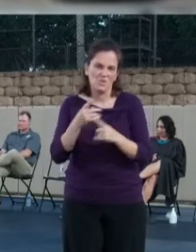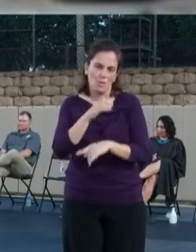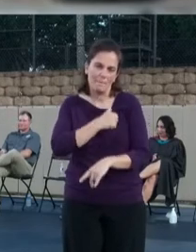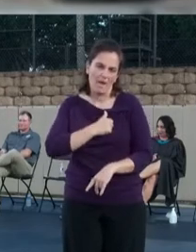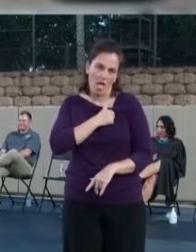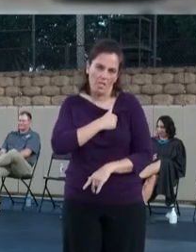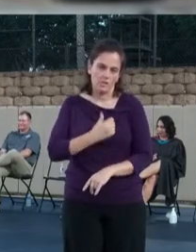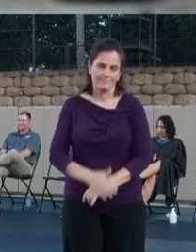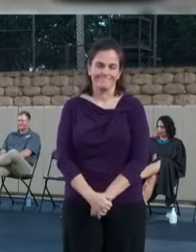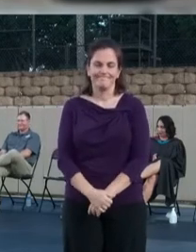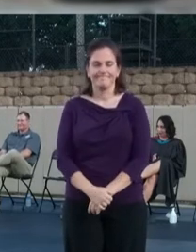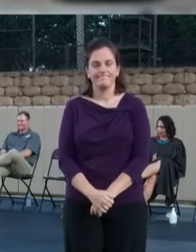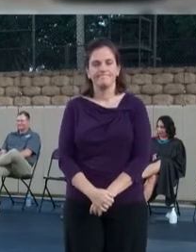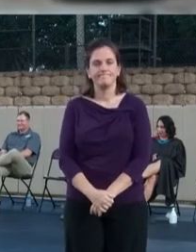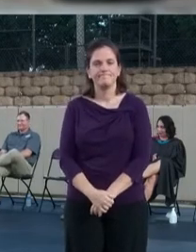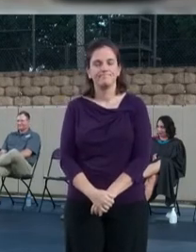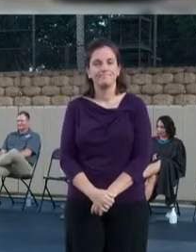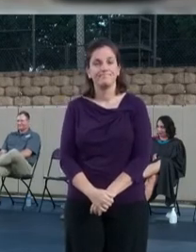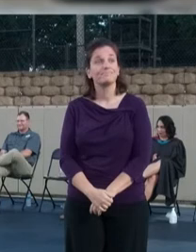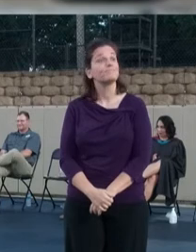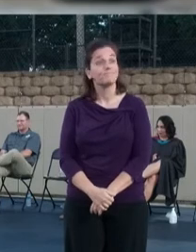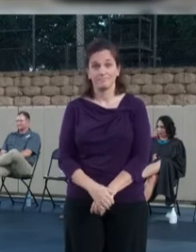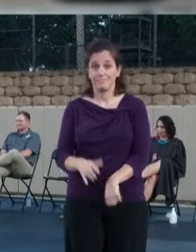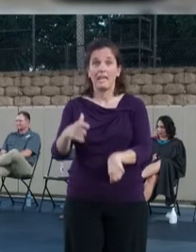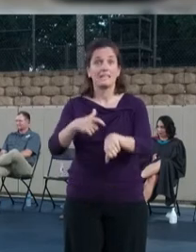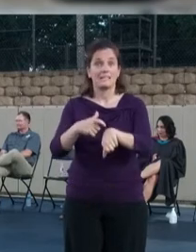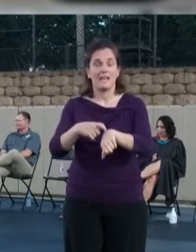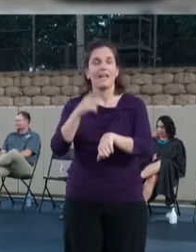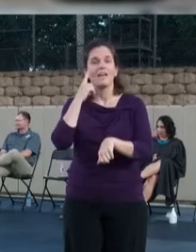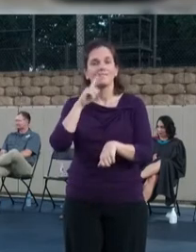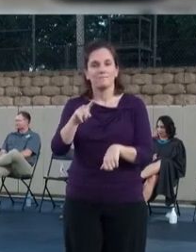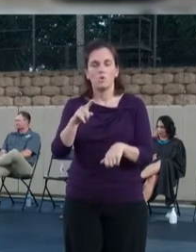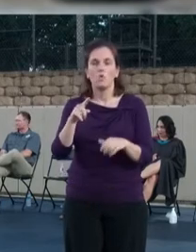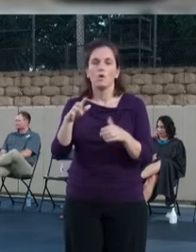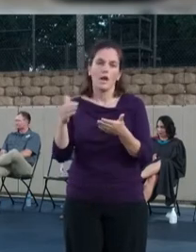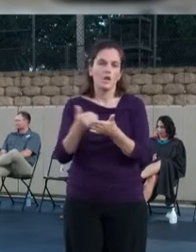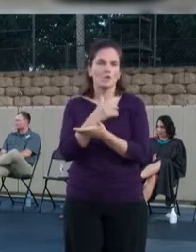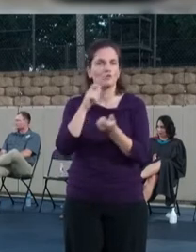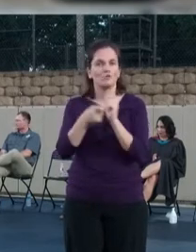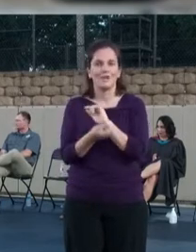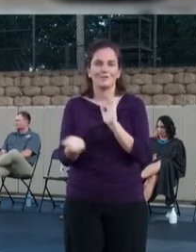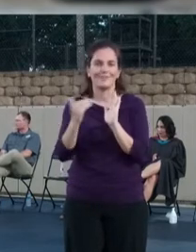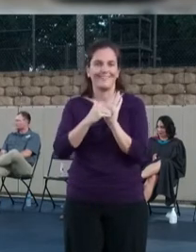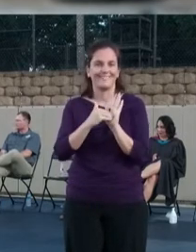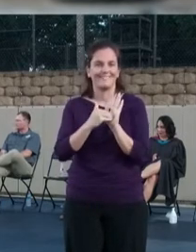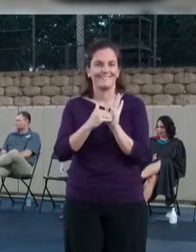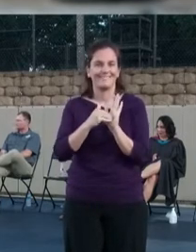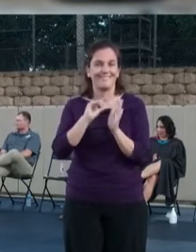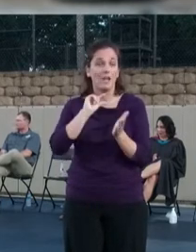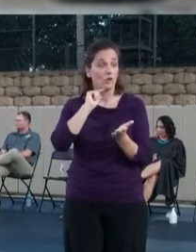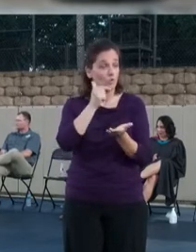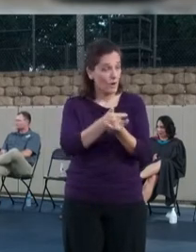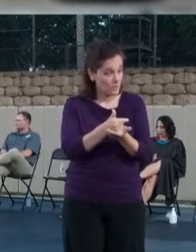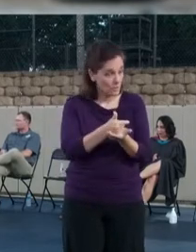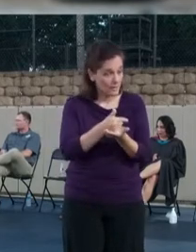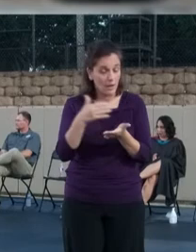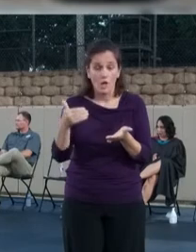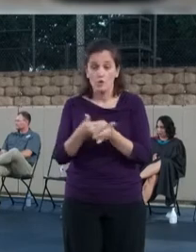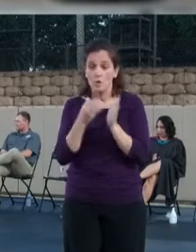apologize. It's time for yet another change. Graduation, new paths,